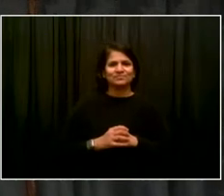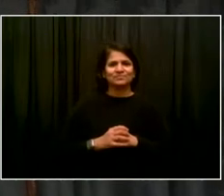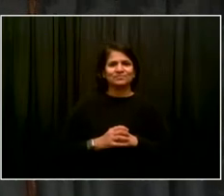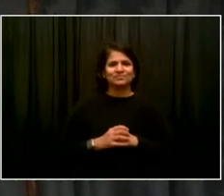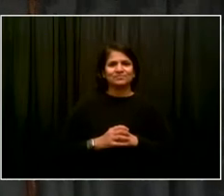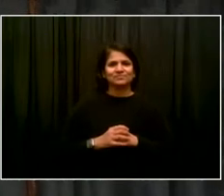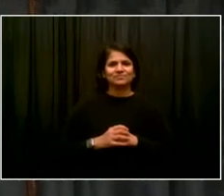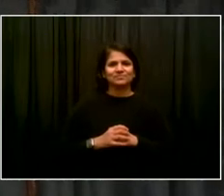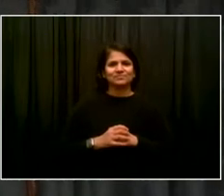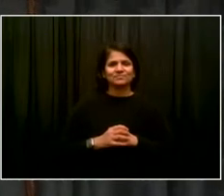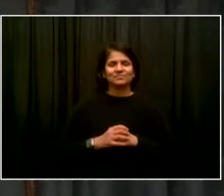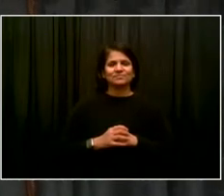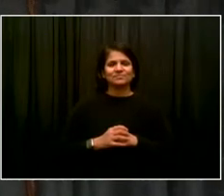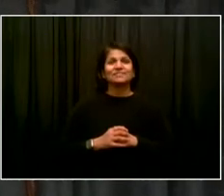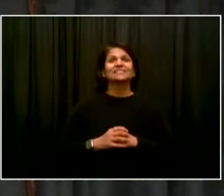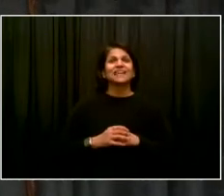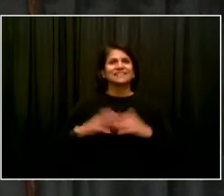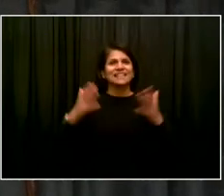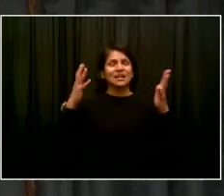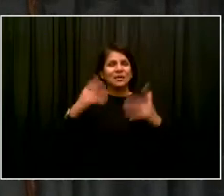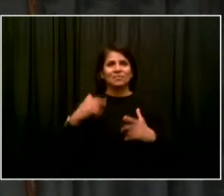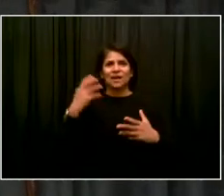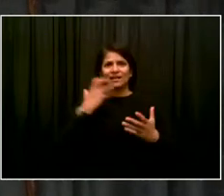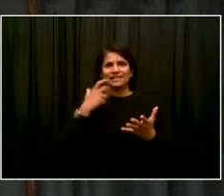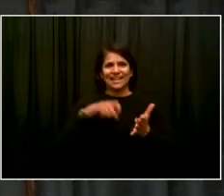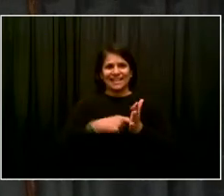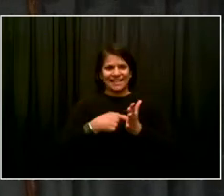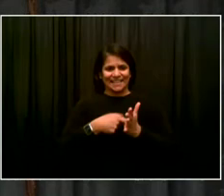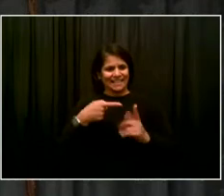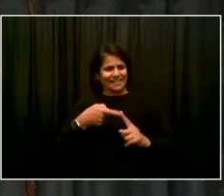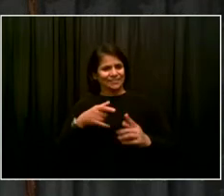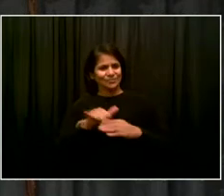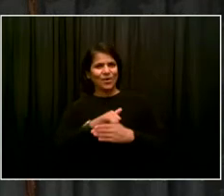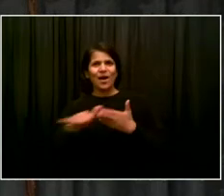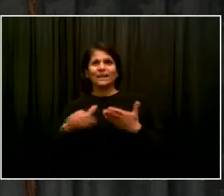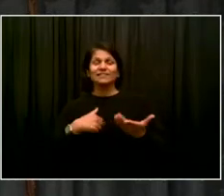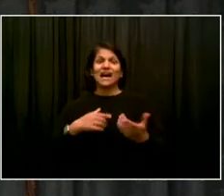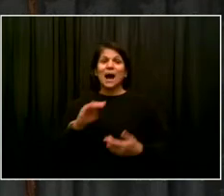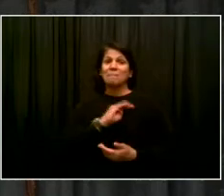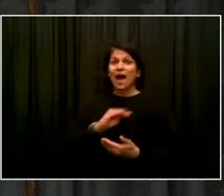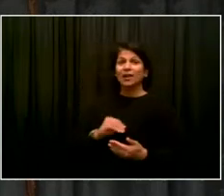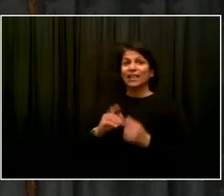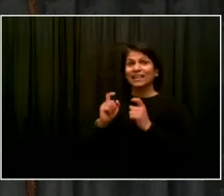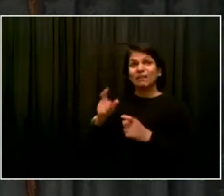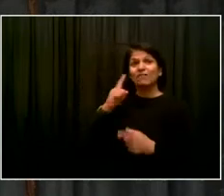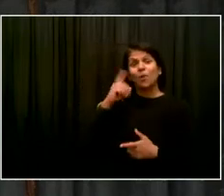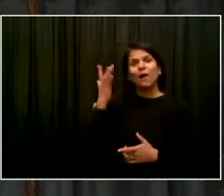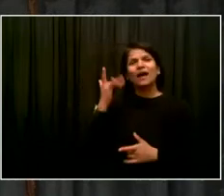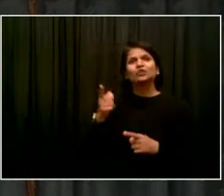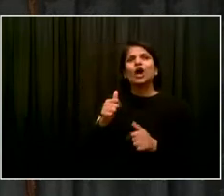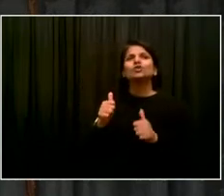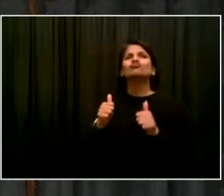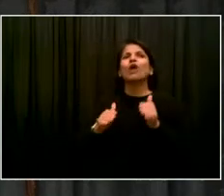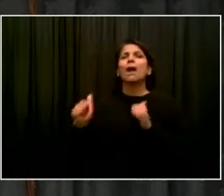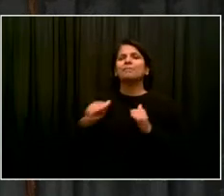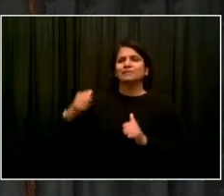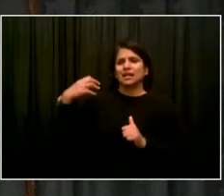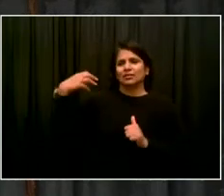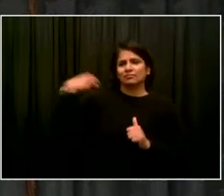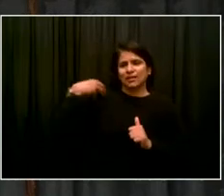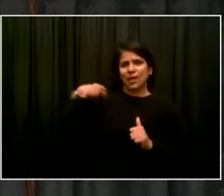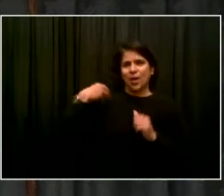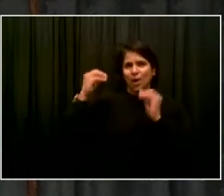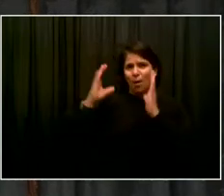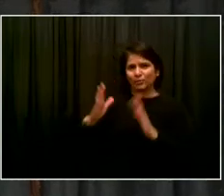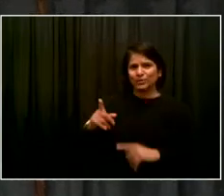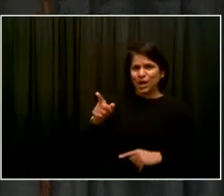Here it is. You should get it just for drama coaching. Okay. You know, you're a natural. I think you should. Really? Yeah. Really? Yes, yes.